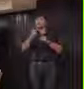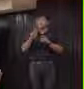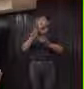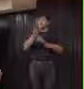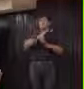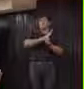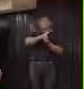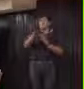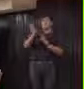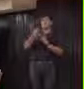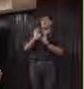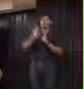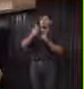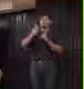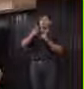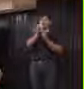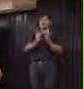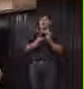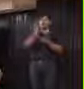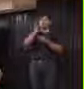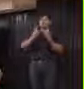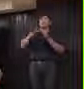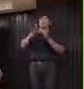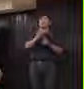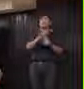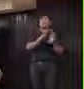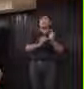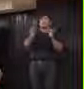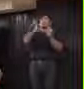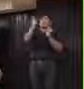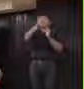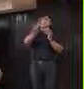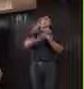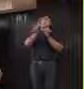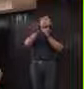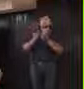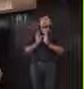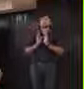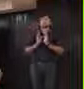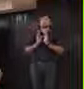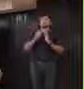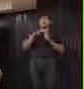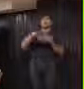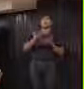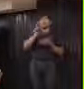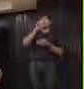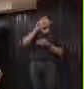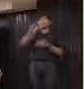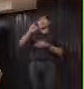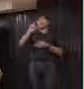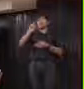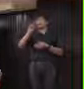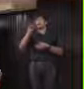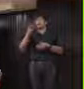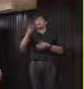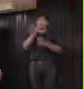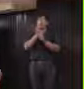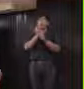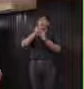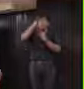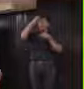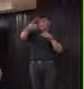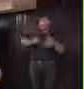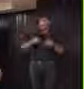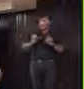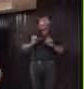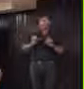earlier, but the IAS officers were promotees. Most of them were promoted. Then in 1962, the government of India started sending